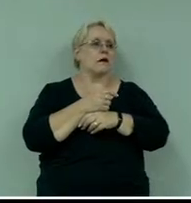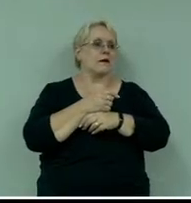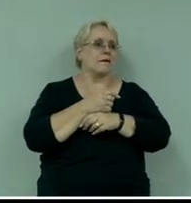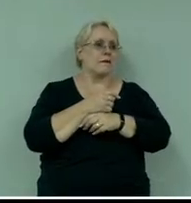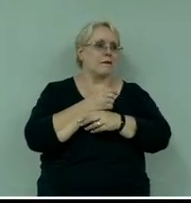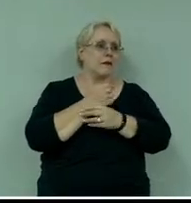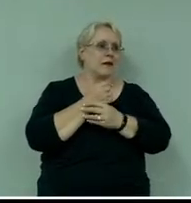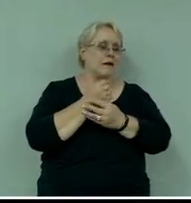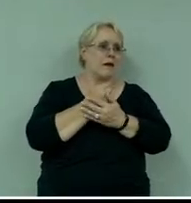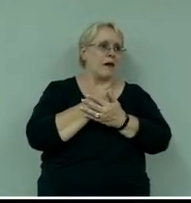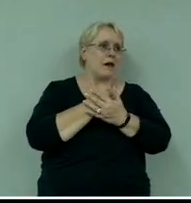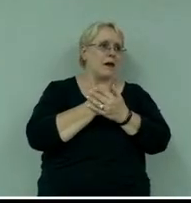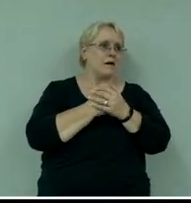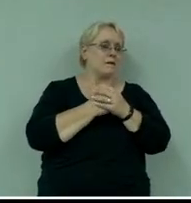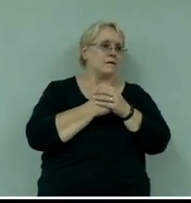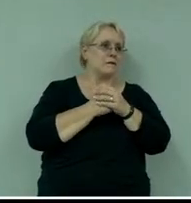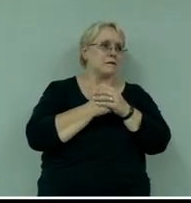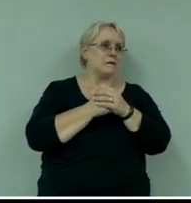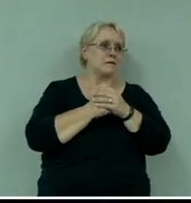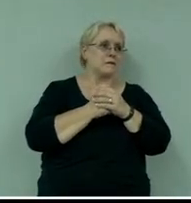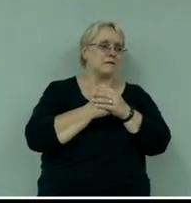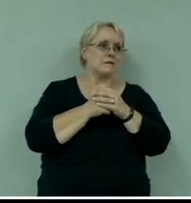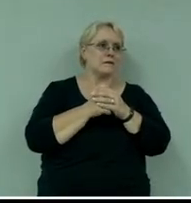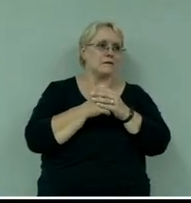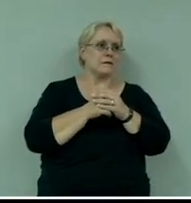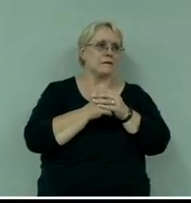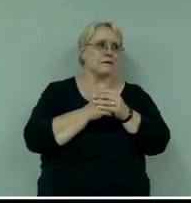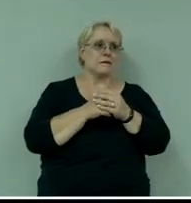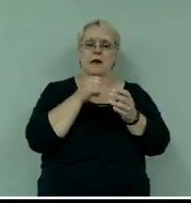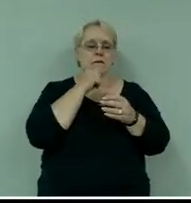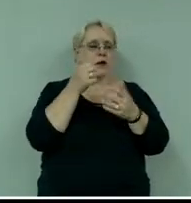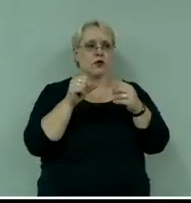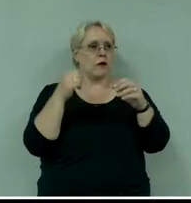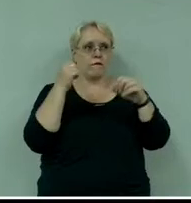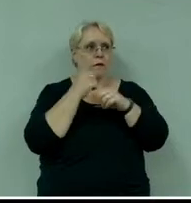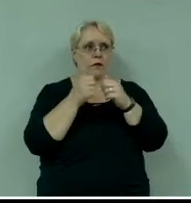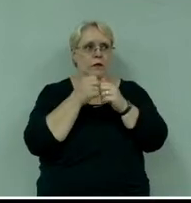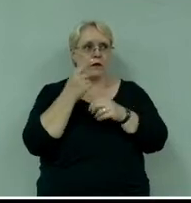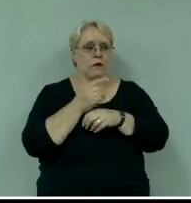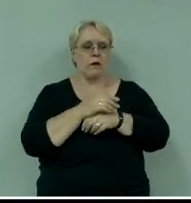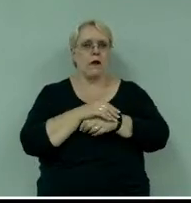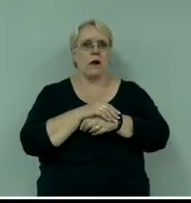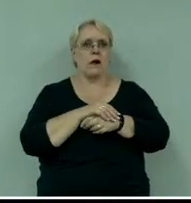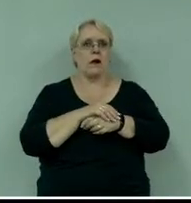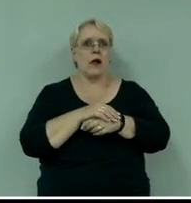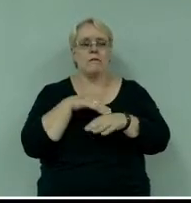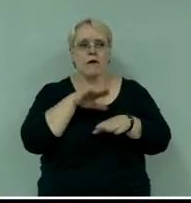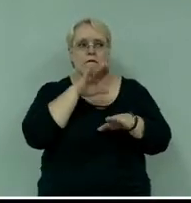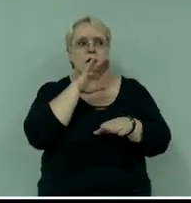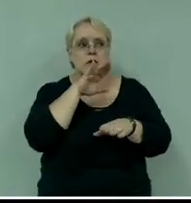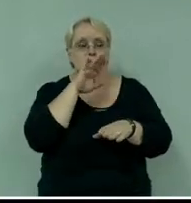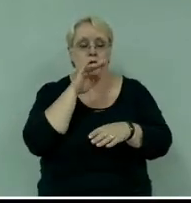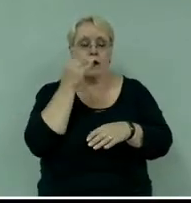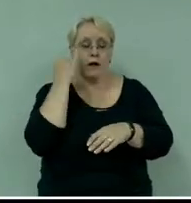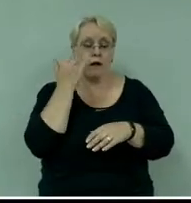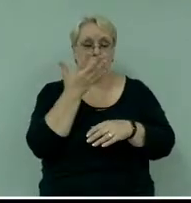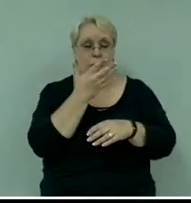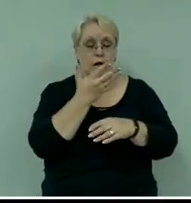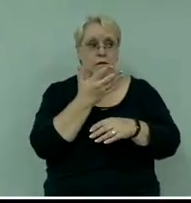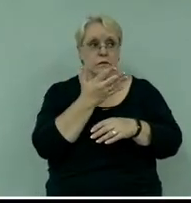butt off right in front of me. I have no problem with that. No. I'm not trying to fight with you either, sir. I'd be frustrated if I were sitting in your shoes